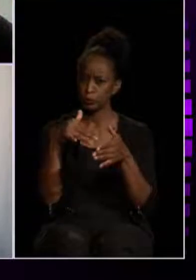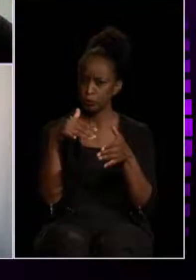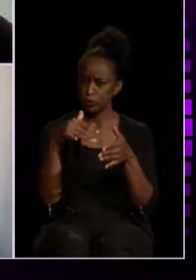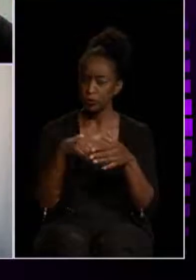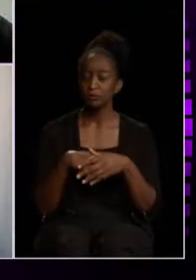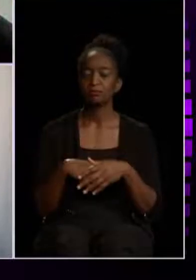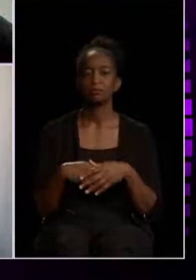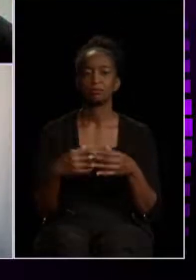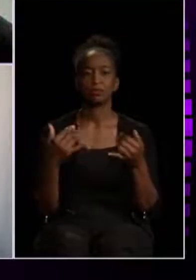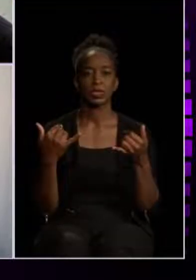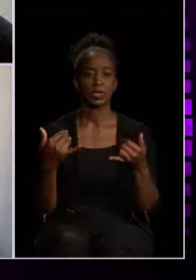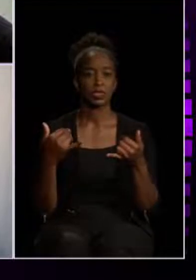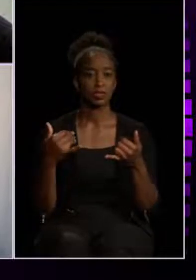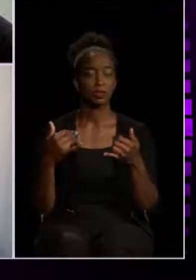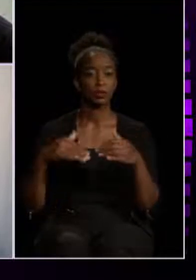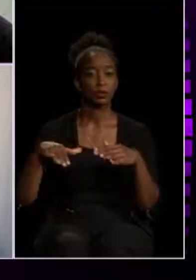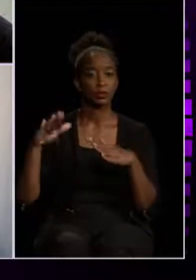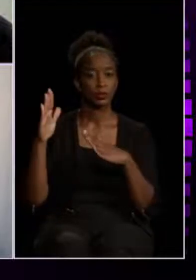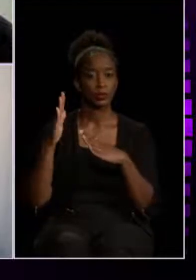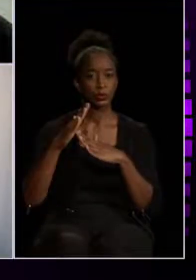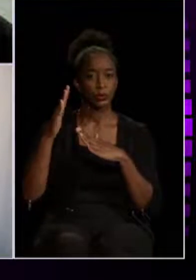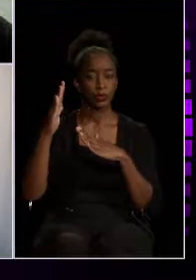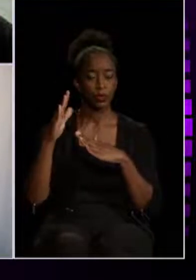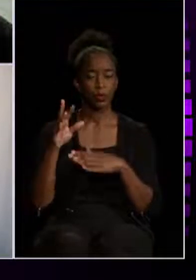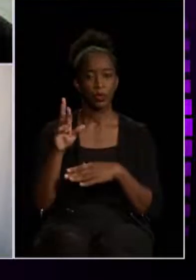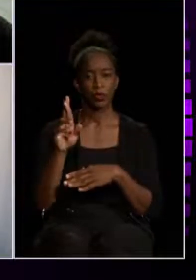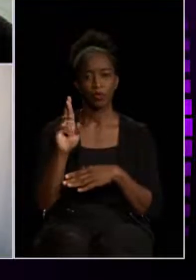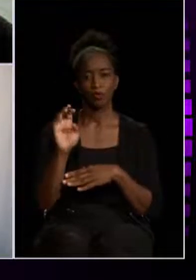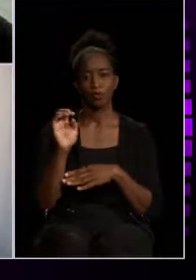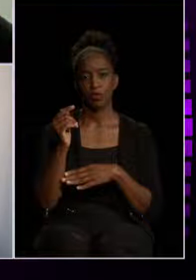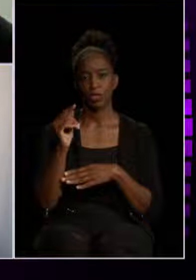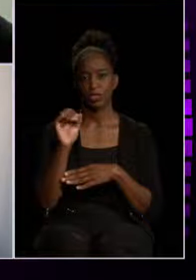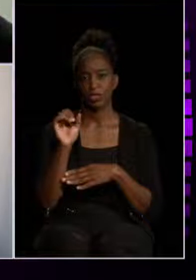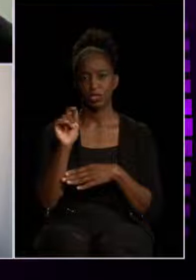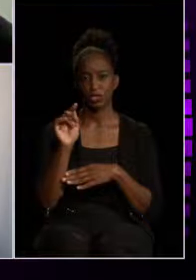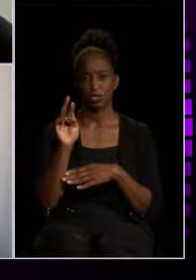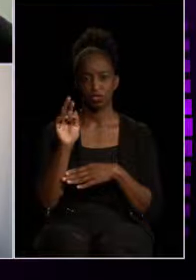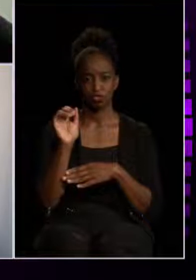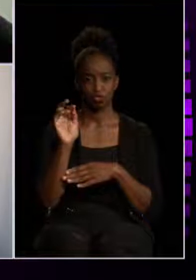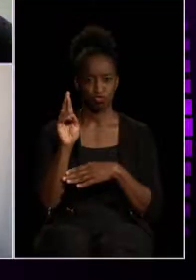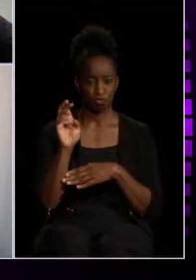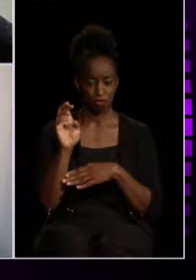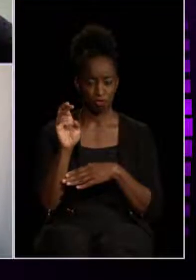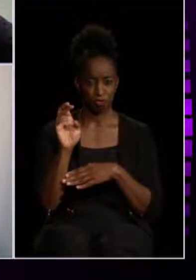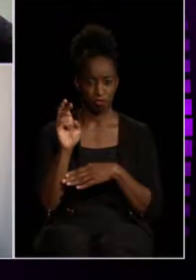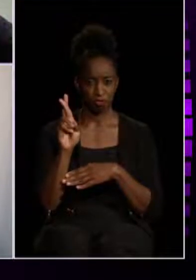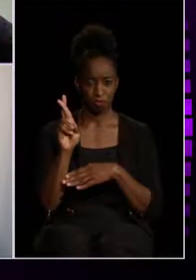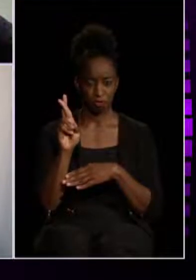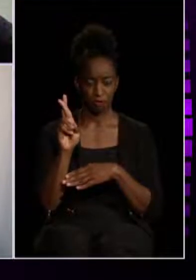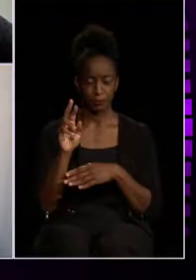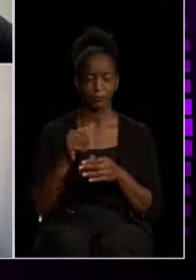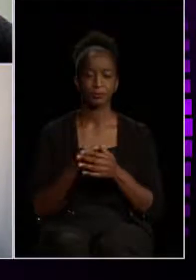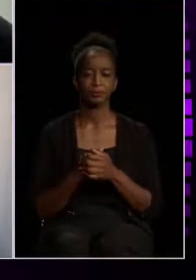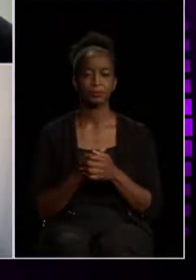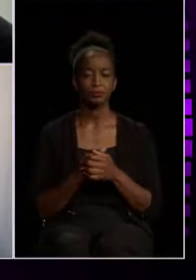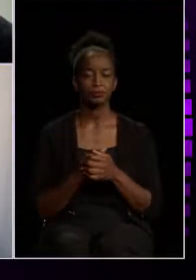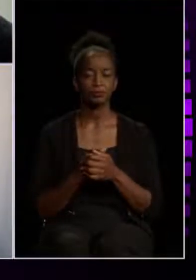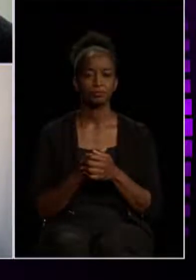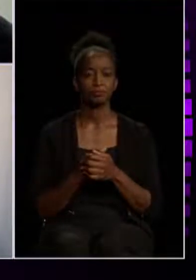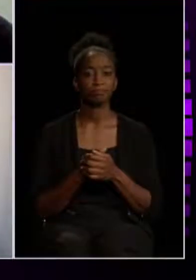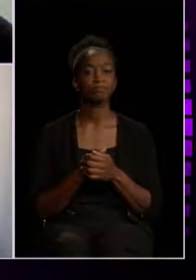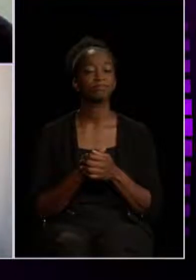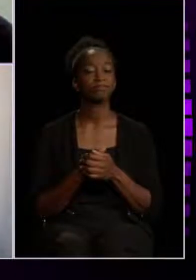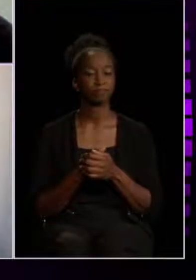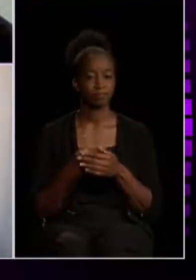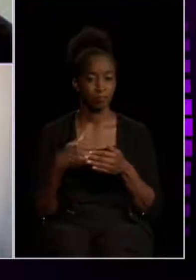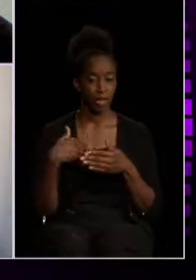currently a senior registrar at the Psychiatric Hospital to the Child Guidance Clinic. Next up, we have Ms. Kim Jones,